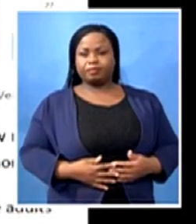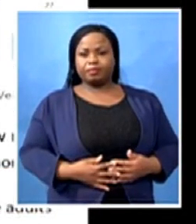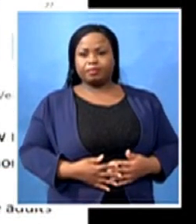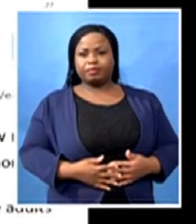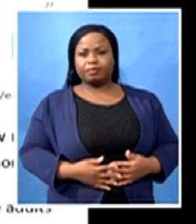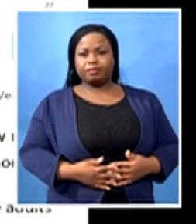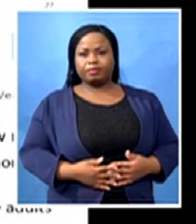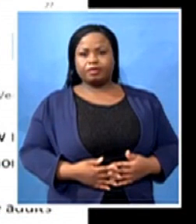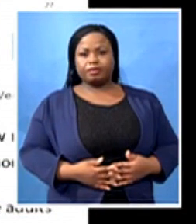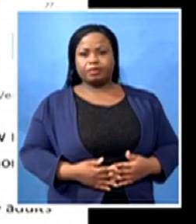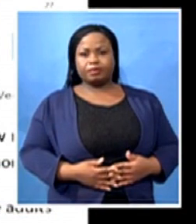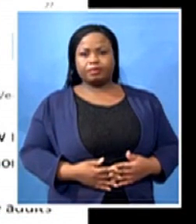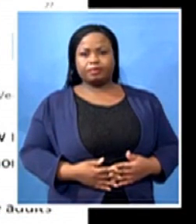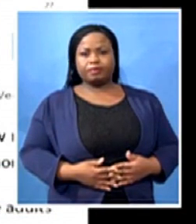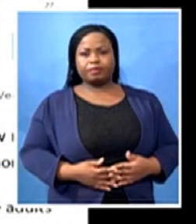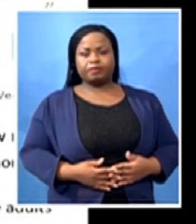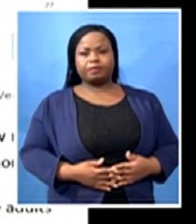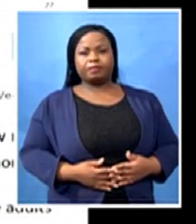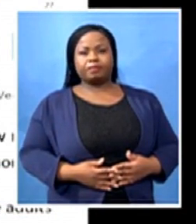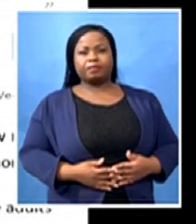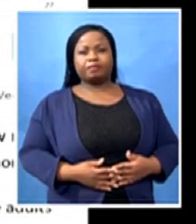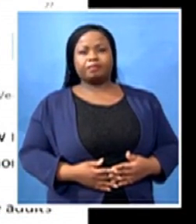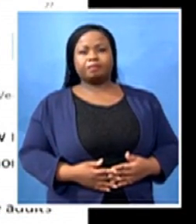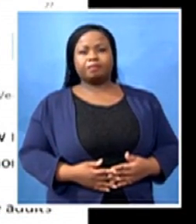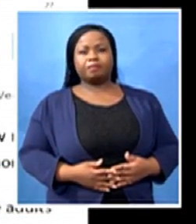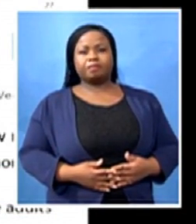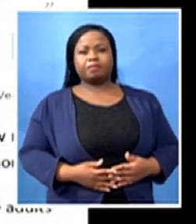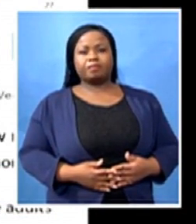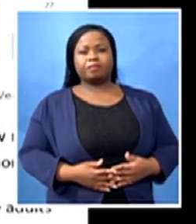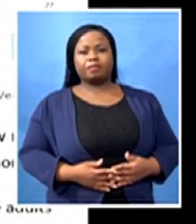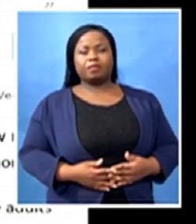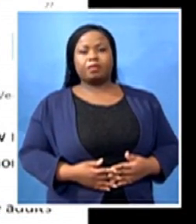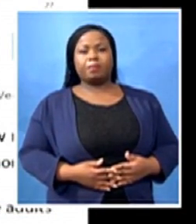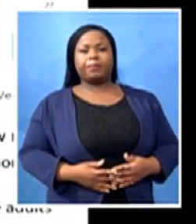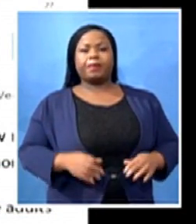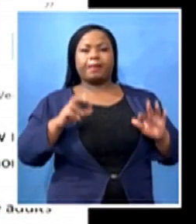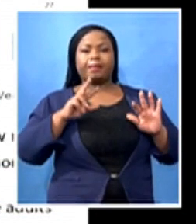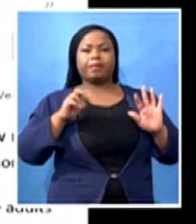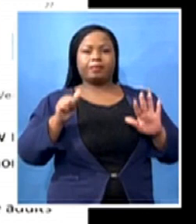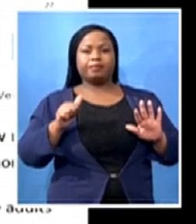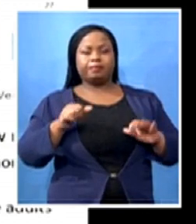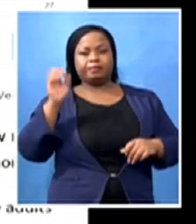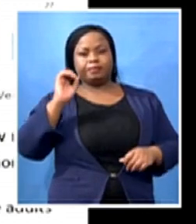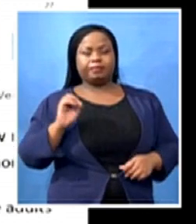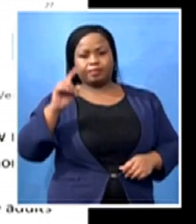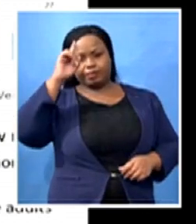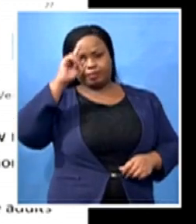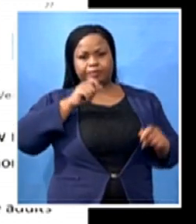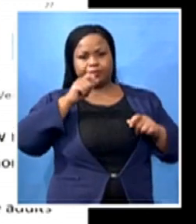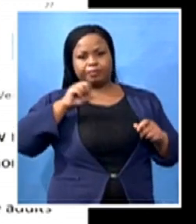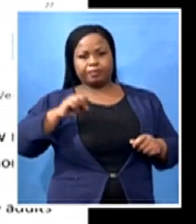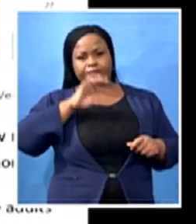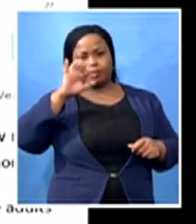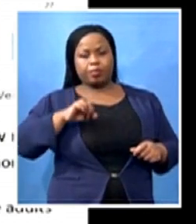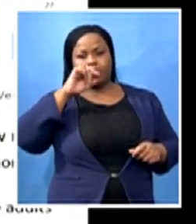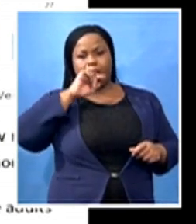month compared to 6% of Black South Africans. Obviously, we do expect that given the persisting inequalities in our society. But if we